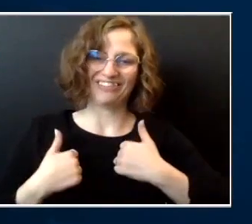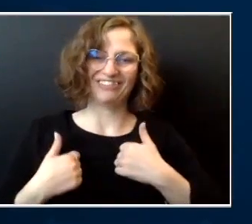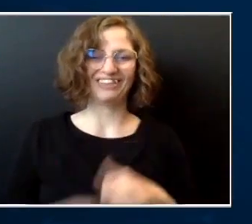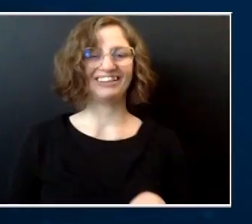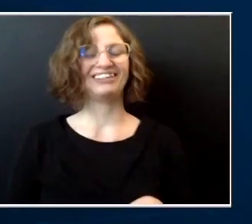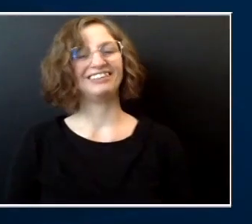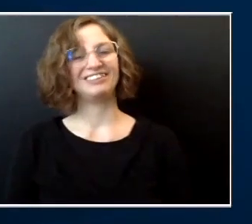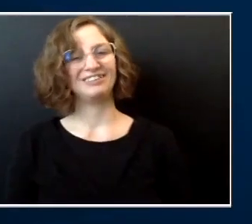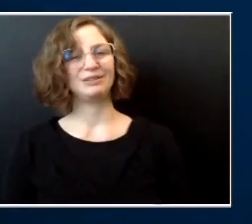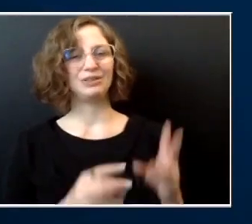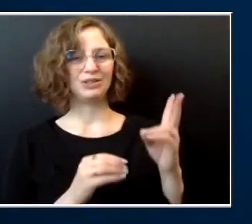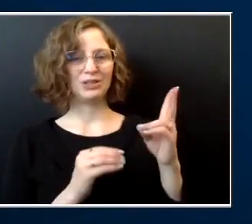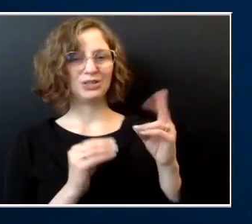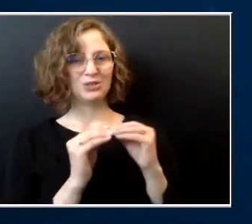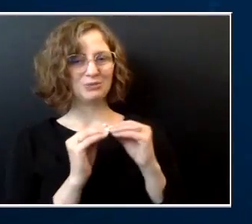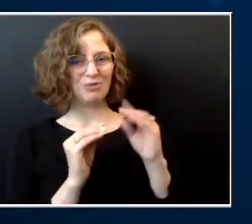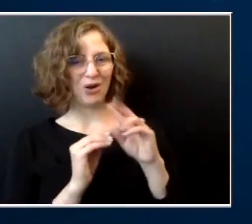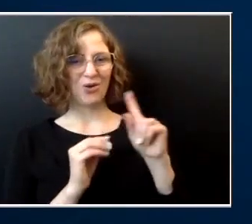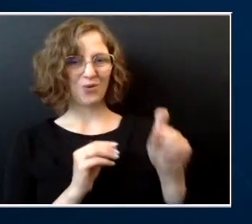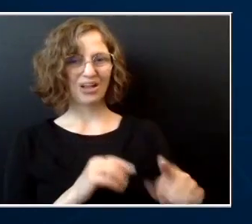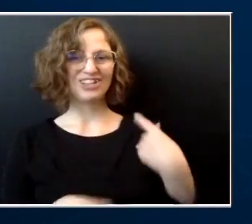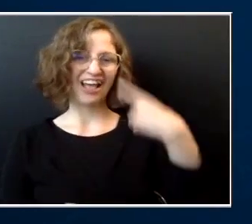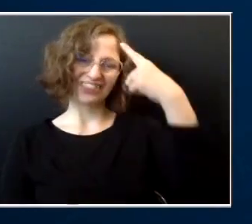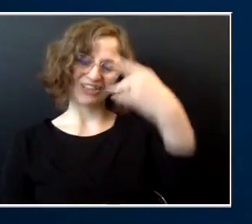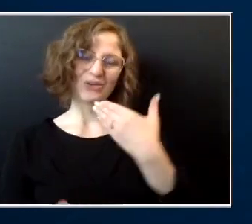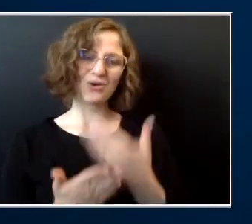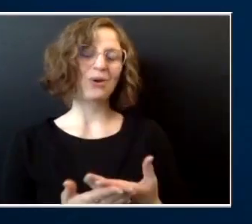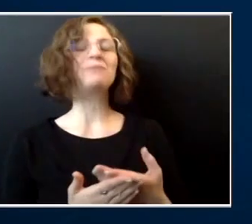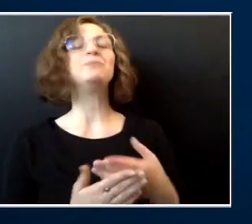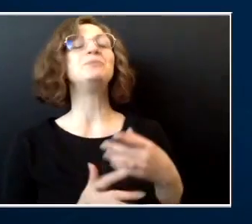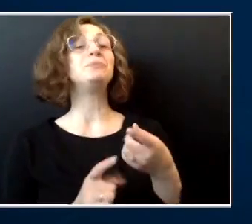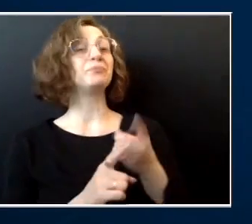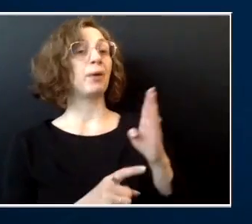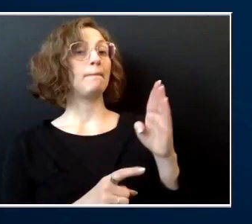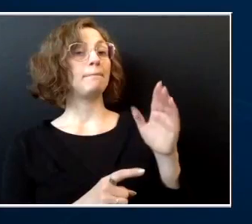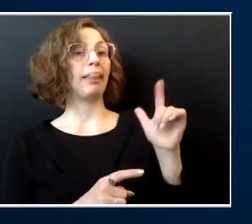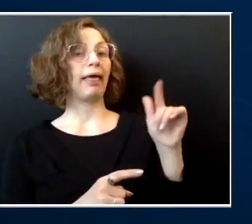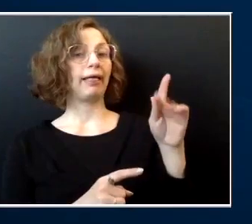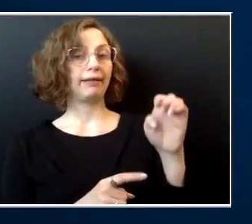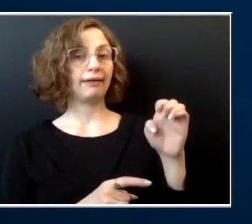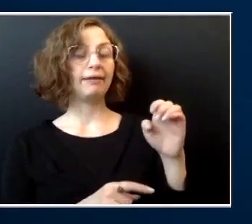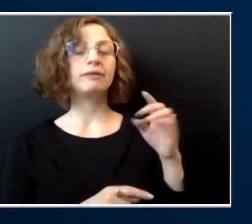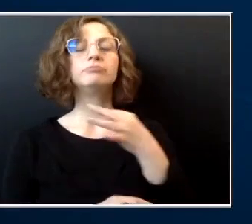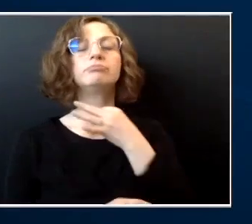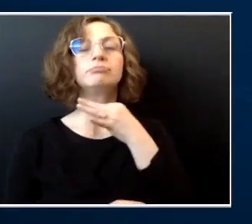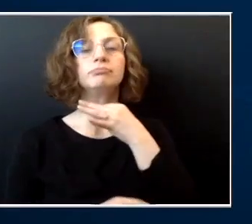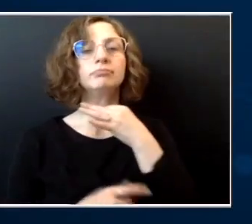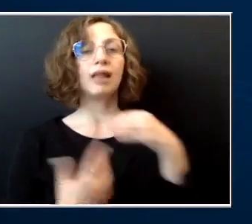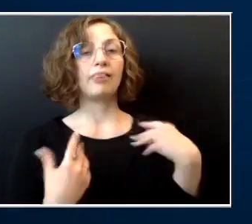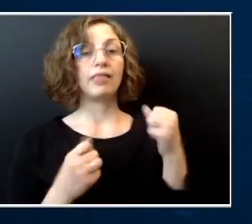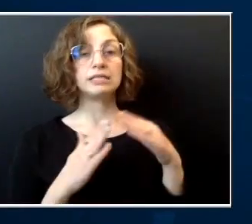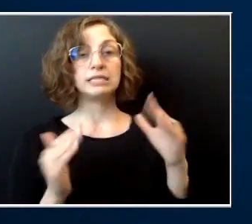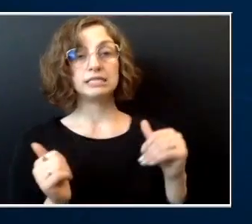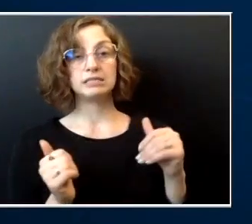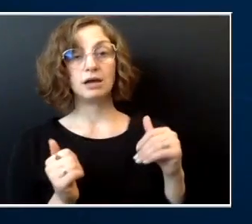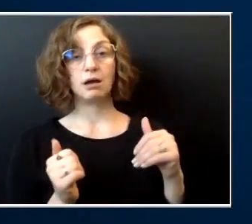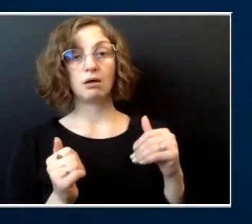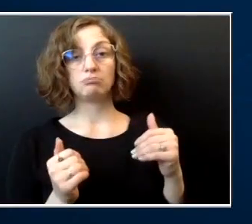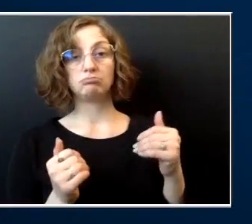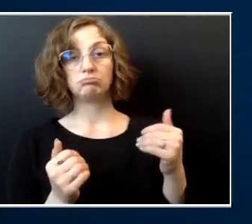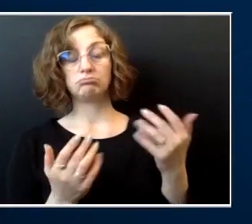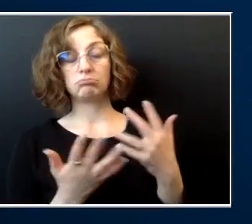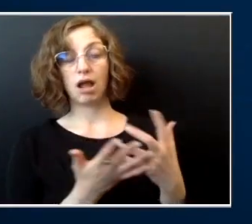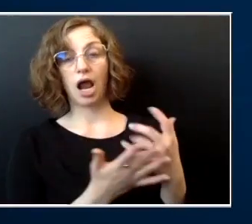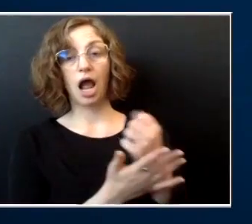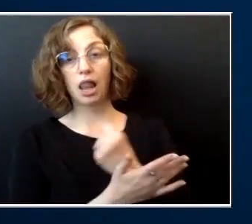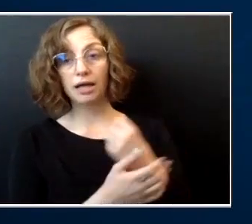more questions that I think are really good. Blake wants to know, is the health system doing anything to collect and preserve COVID